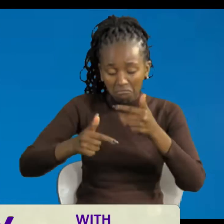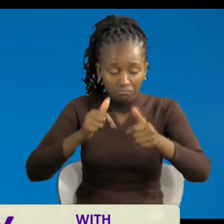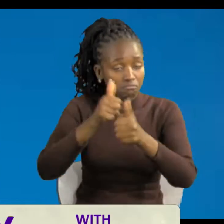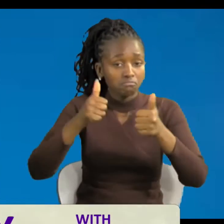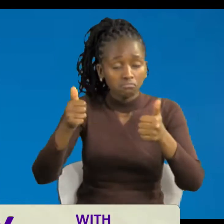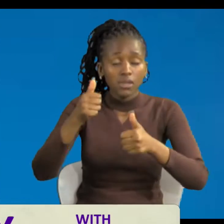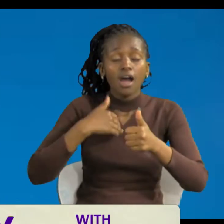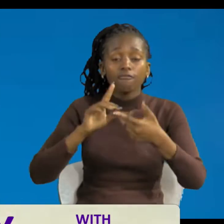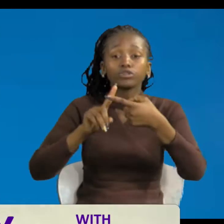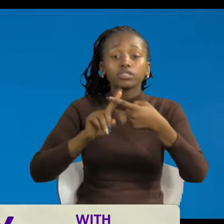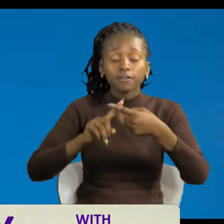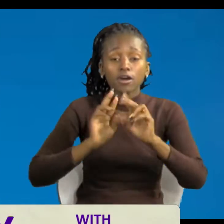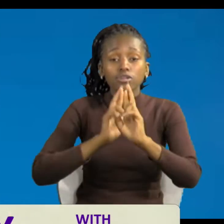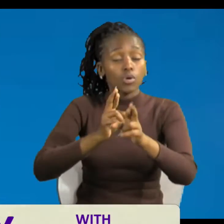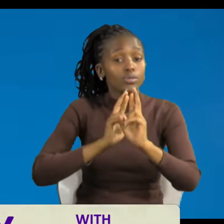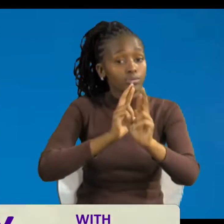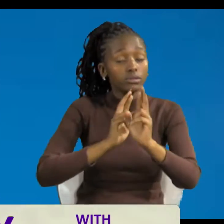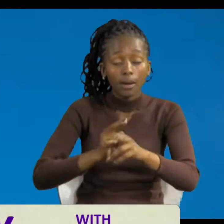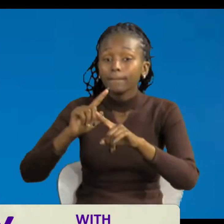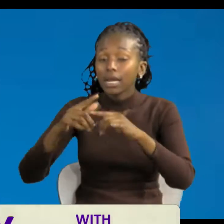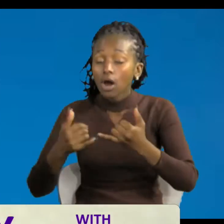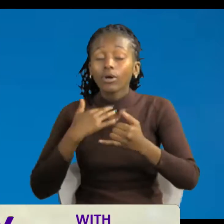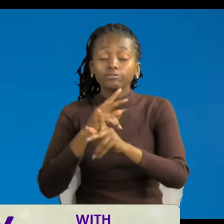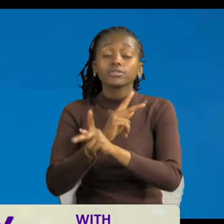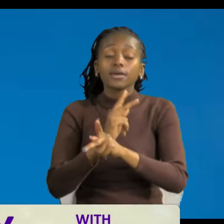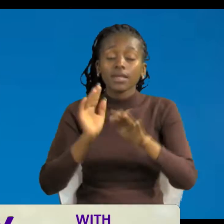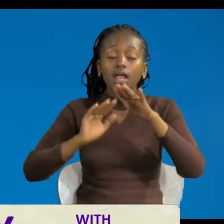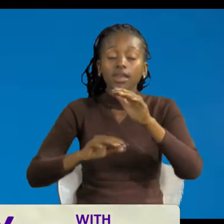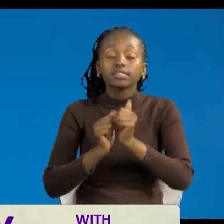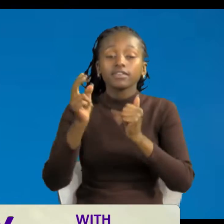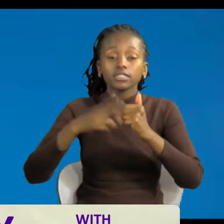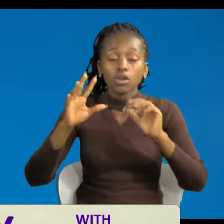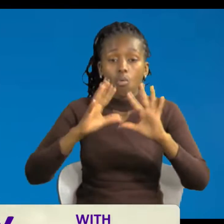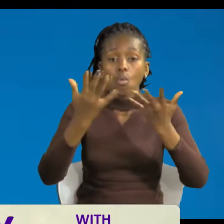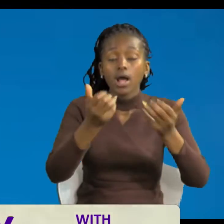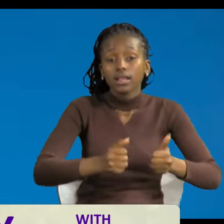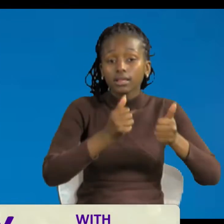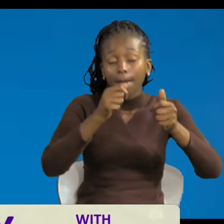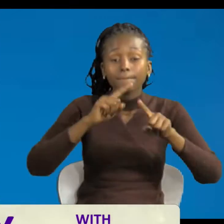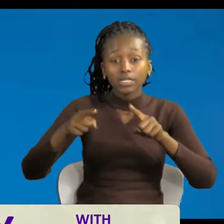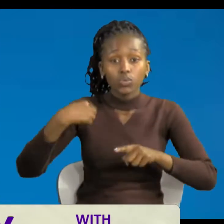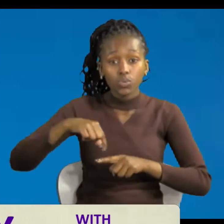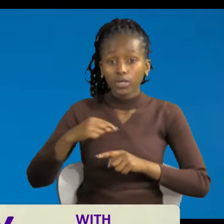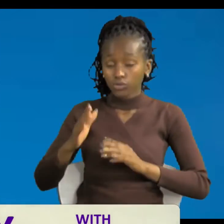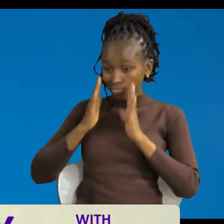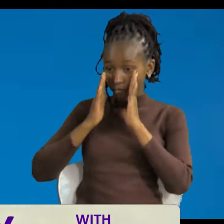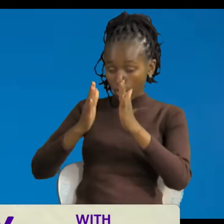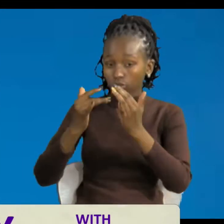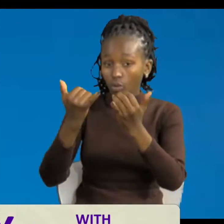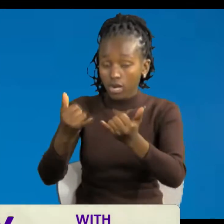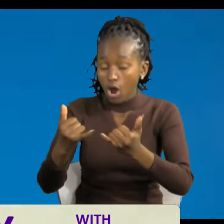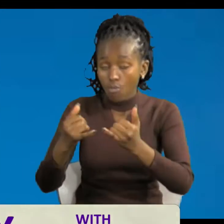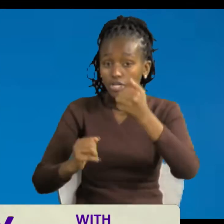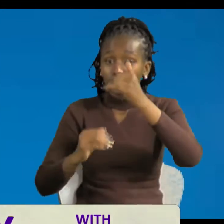results, trying to make their place up in the under 17 World Cup. But then again, all eyes are on the current champions, who are